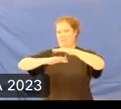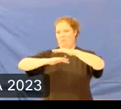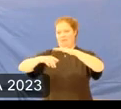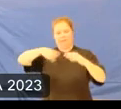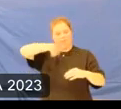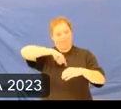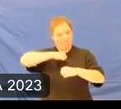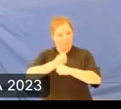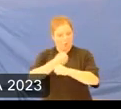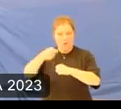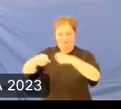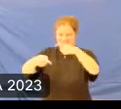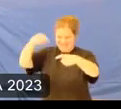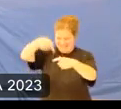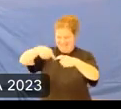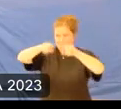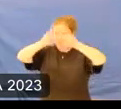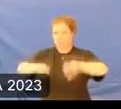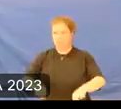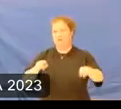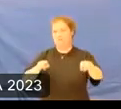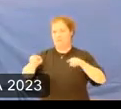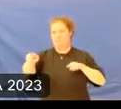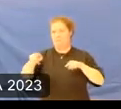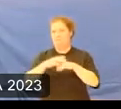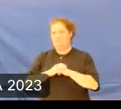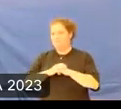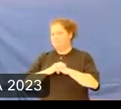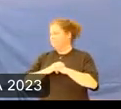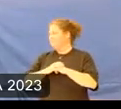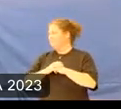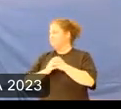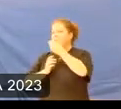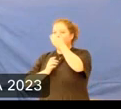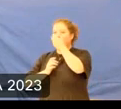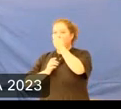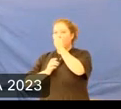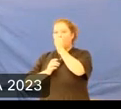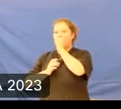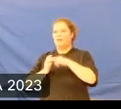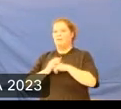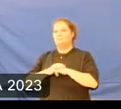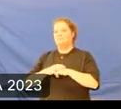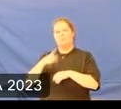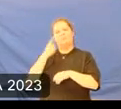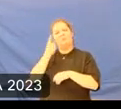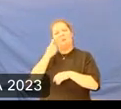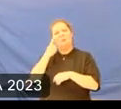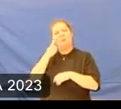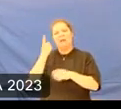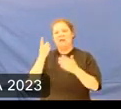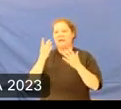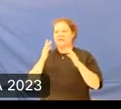So let's just sort of take for a moment a kind of engineering perspective. How could we get around that bottleneck?